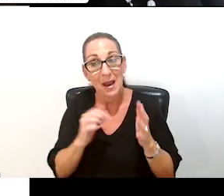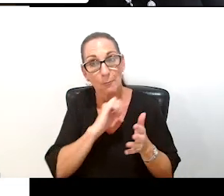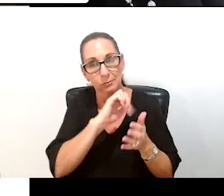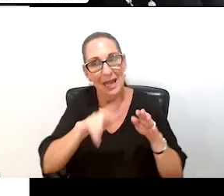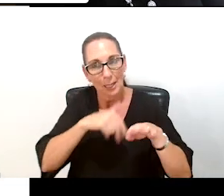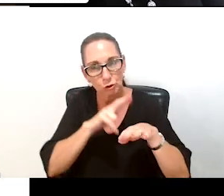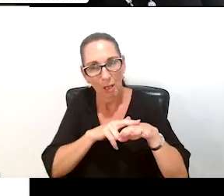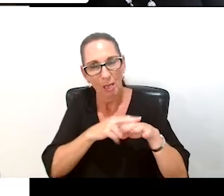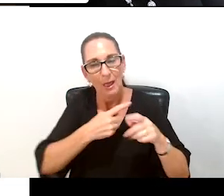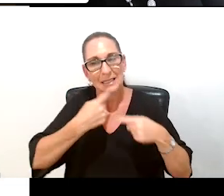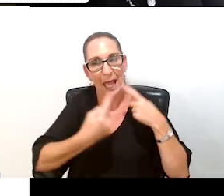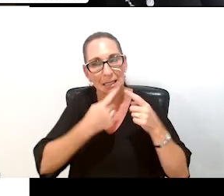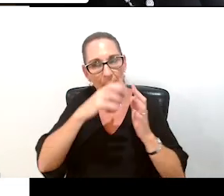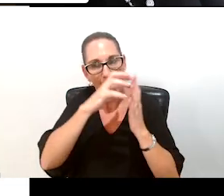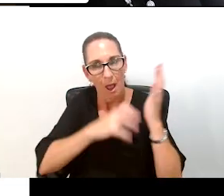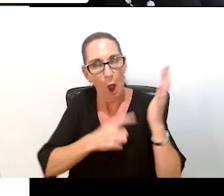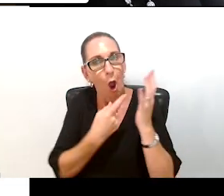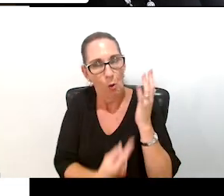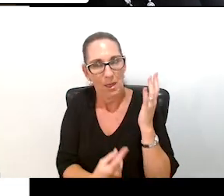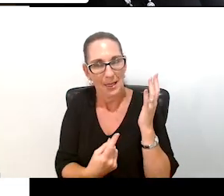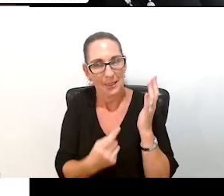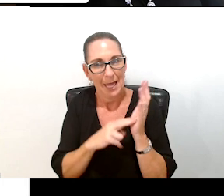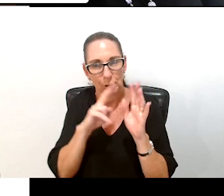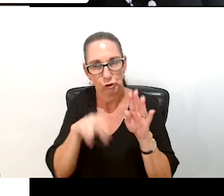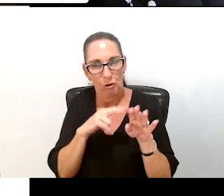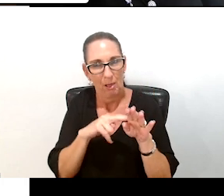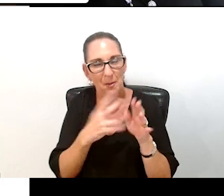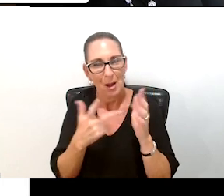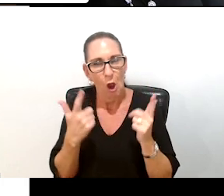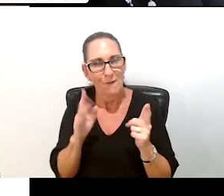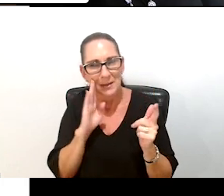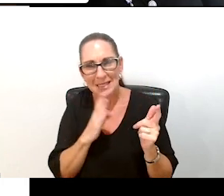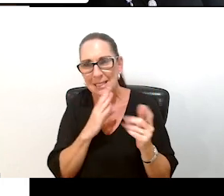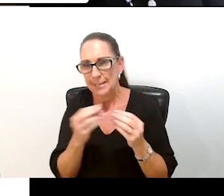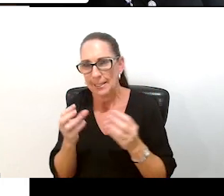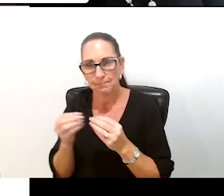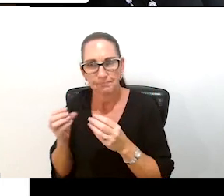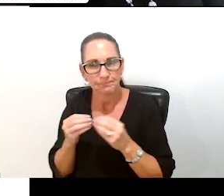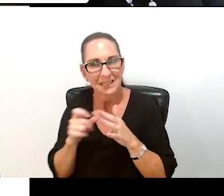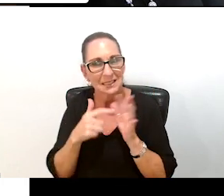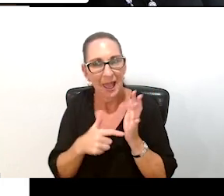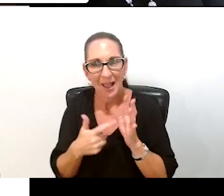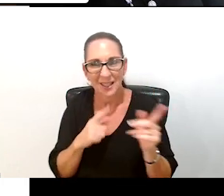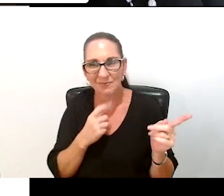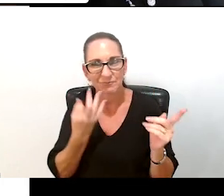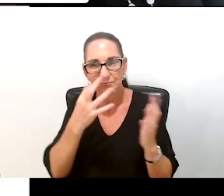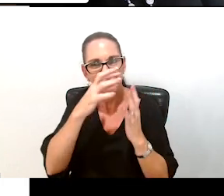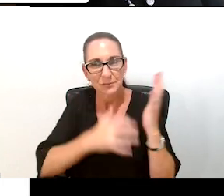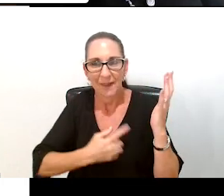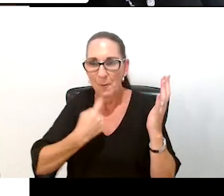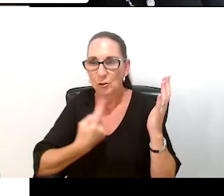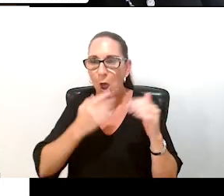data, but national data only. So there's a lot of missing data as well. For example, there's a lack of information on